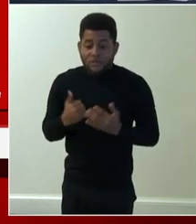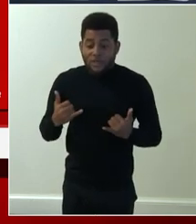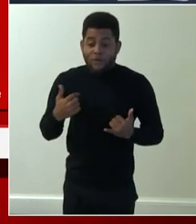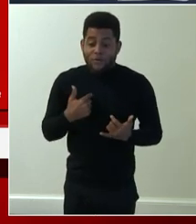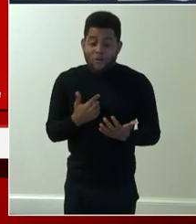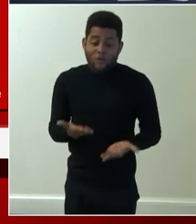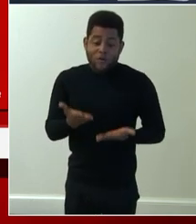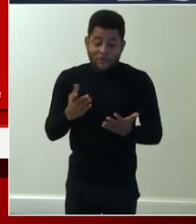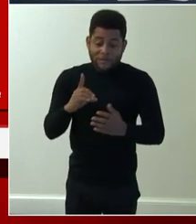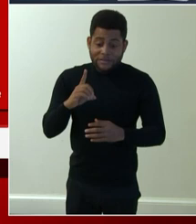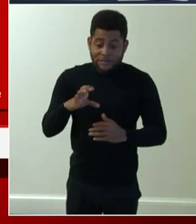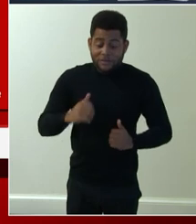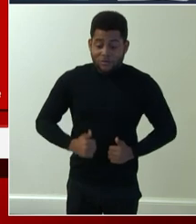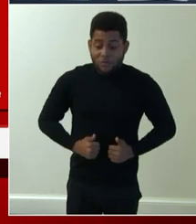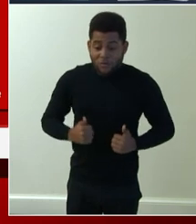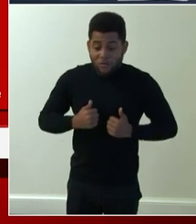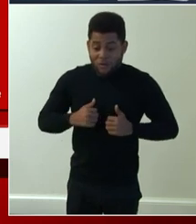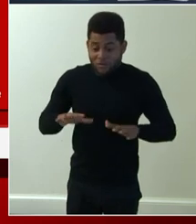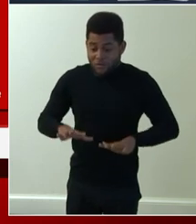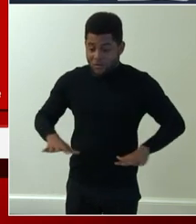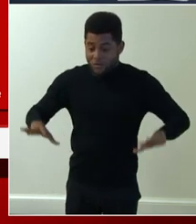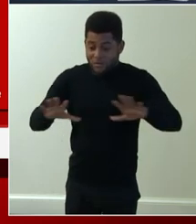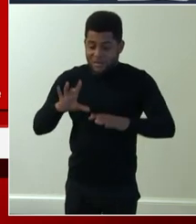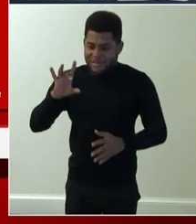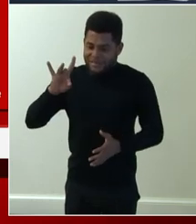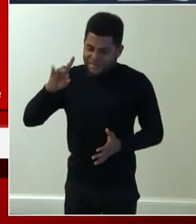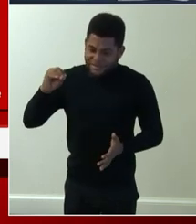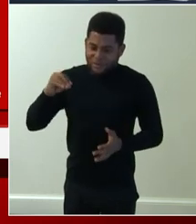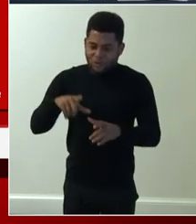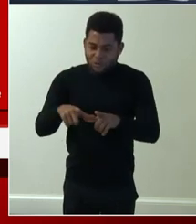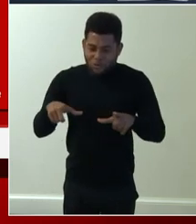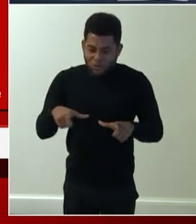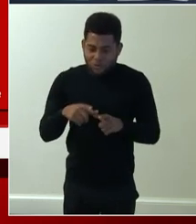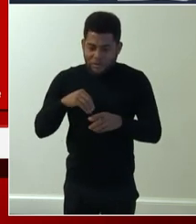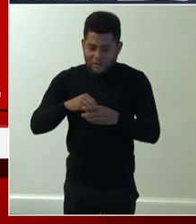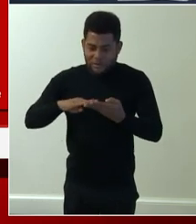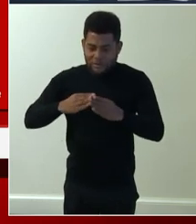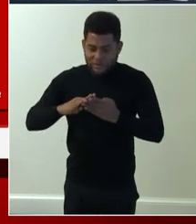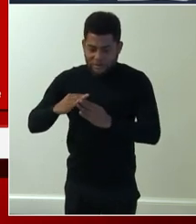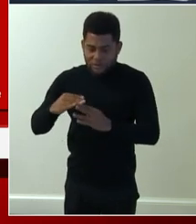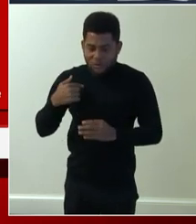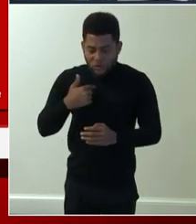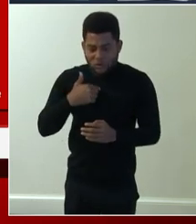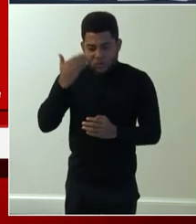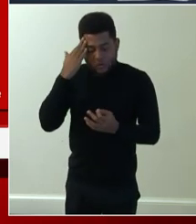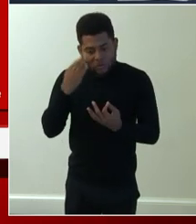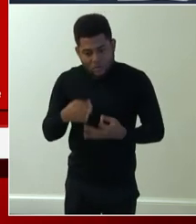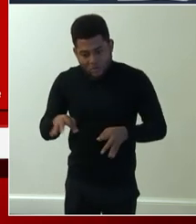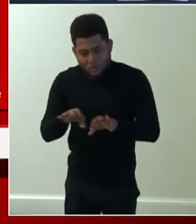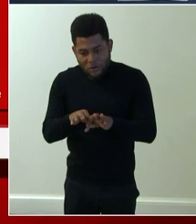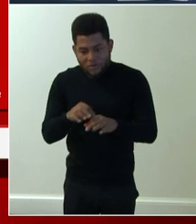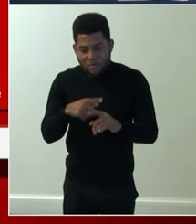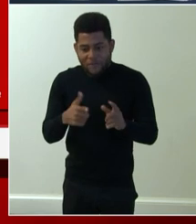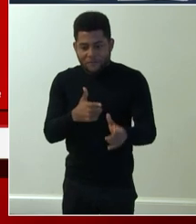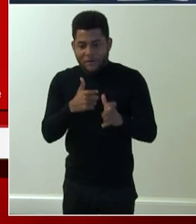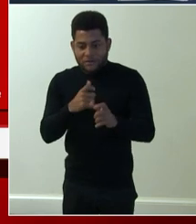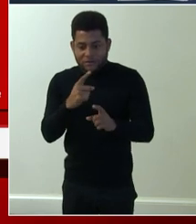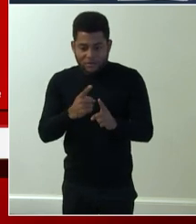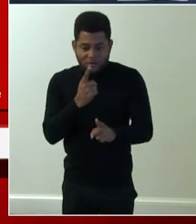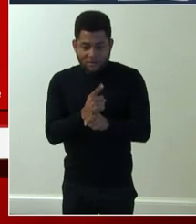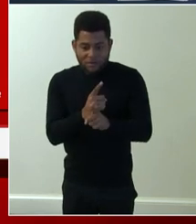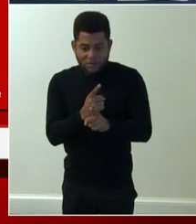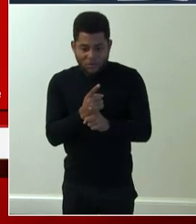across 8 locations in the city. And we know antigen test kits are important because they provide fast and accurate ways to know your